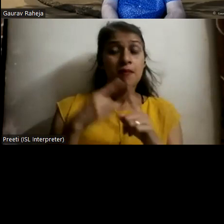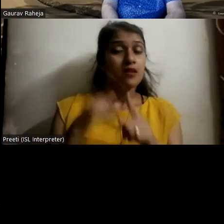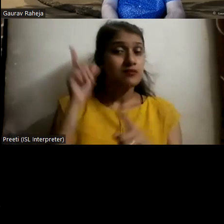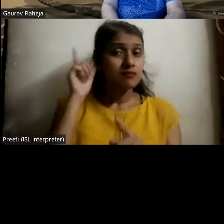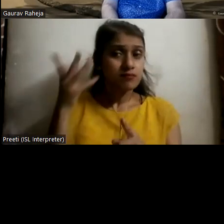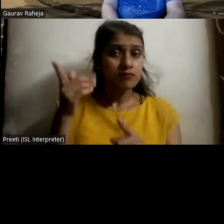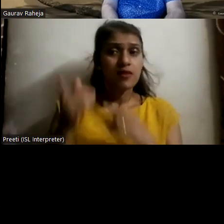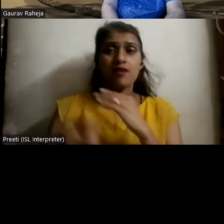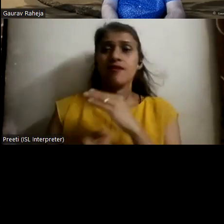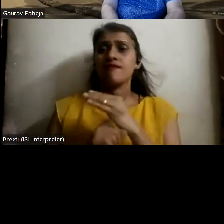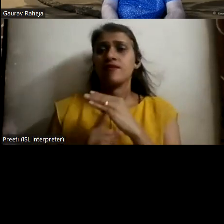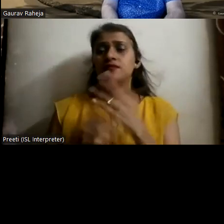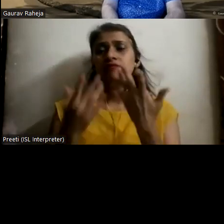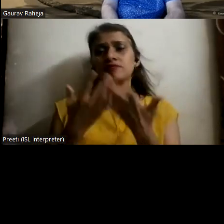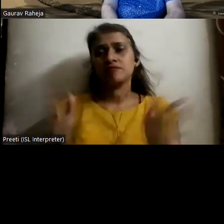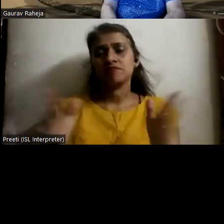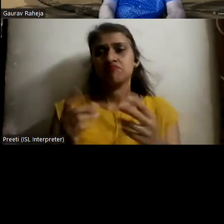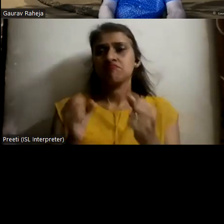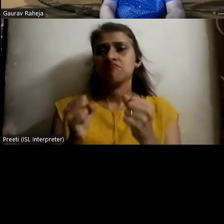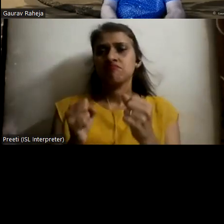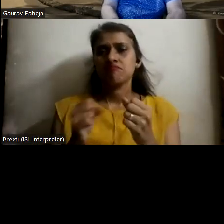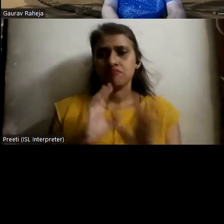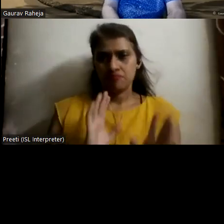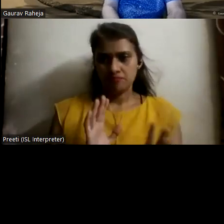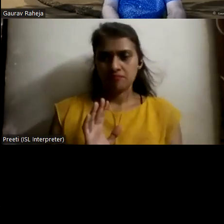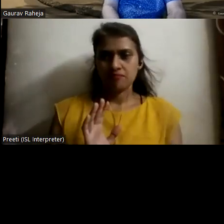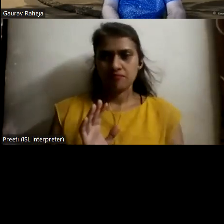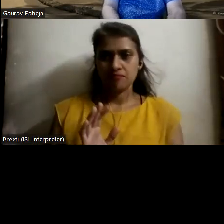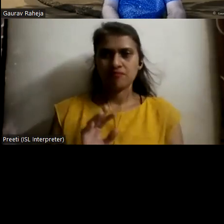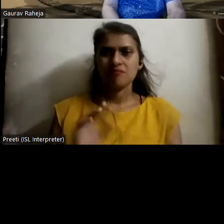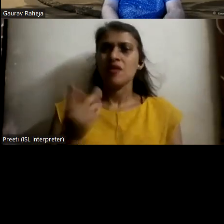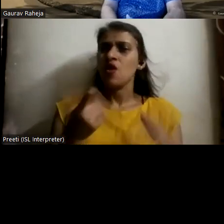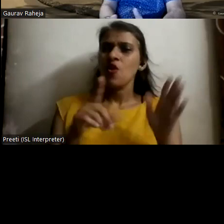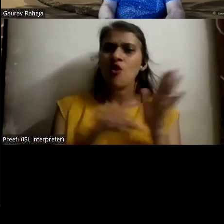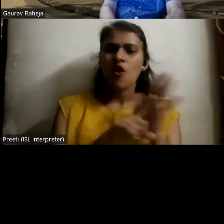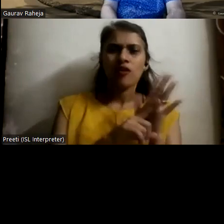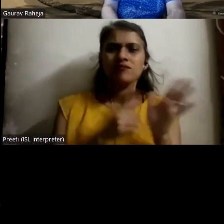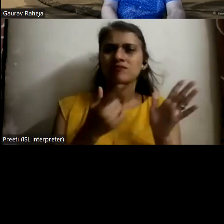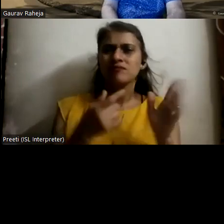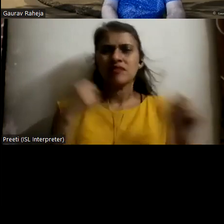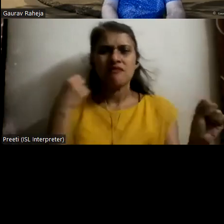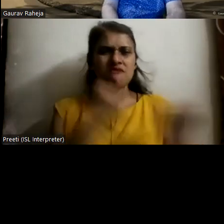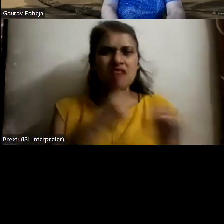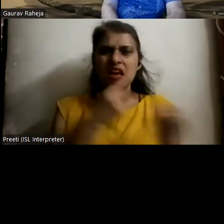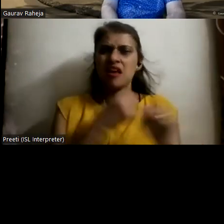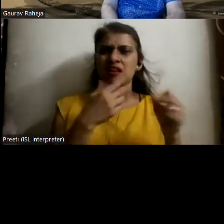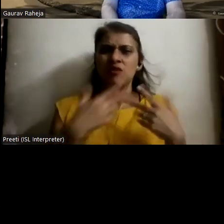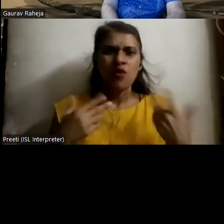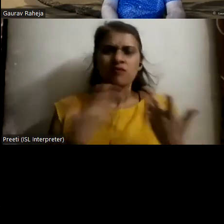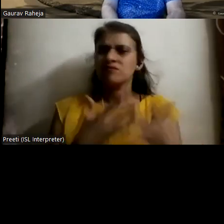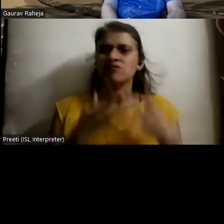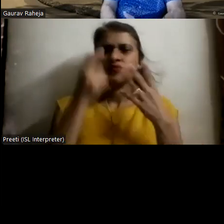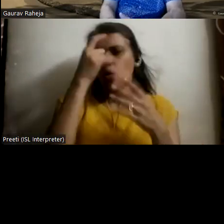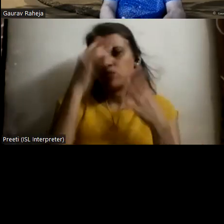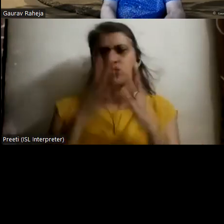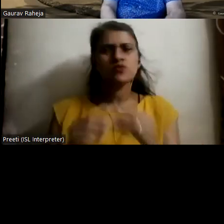citizens. But the problem I'm trying to say is the world's problems will not be solved by law or by fighting in the courts of law.